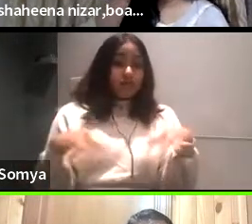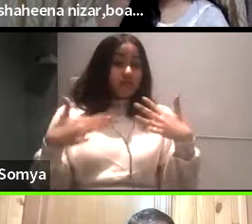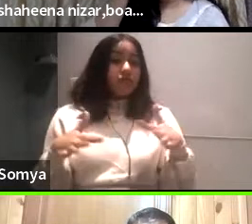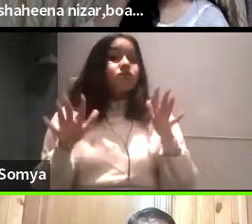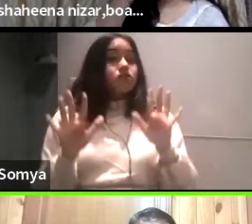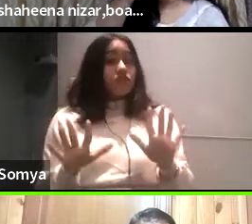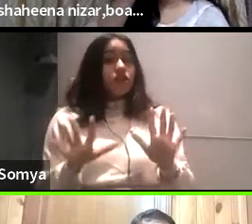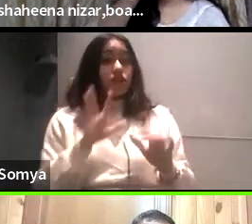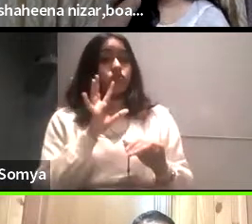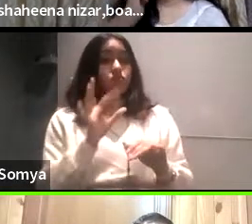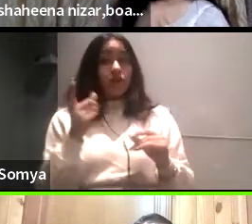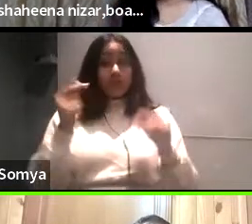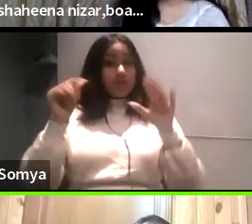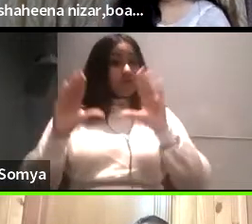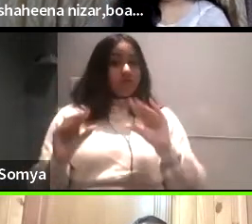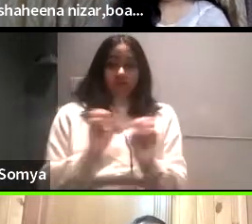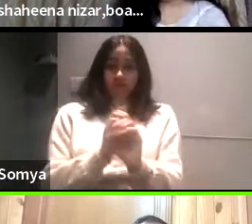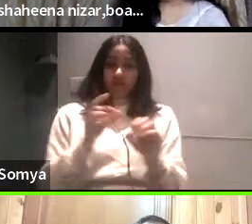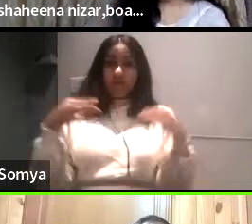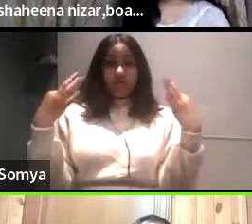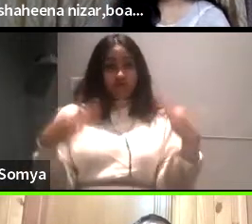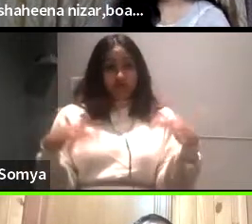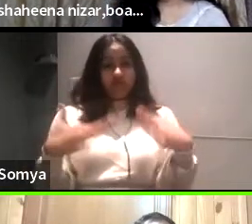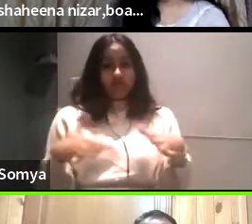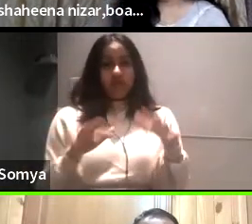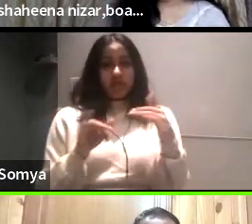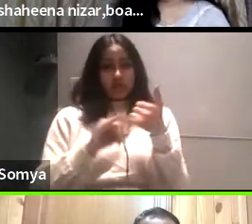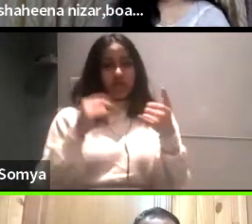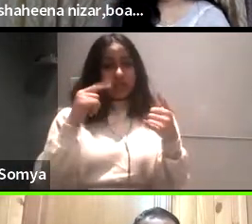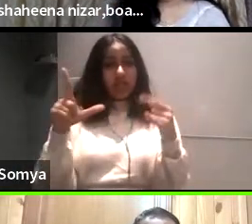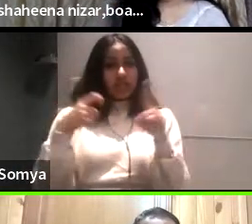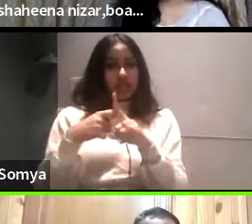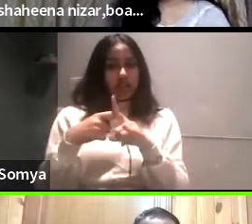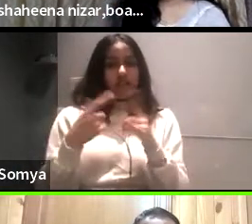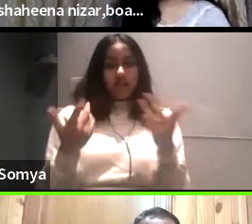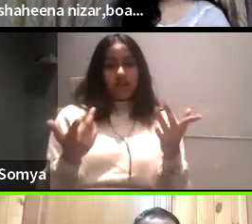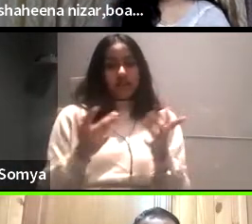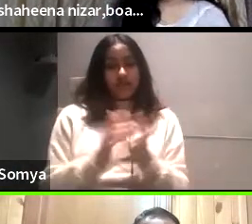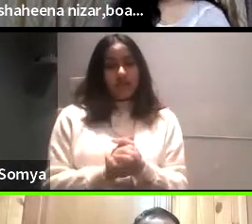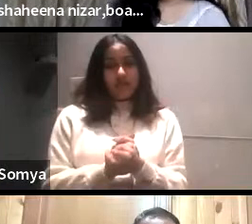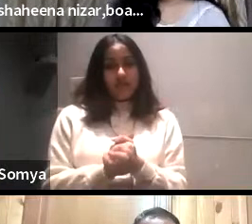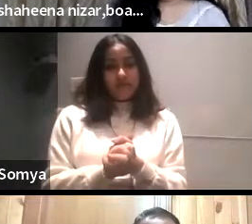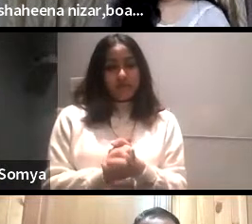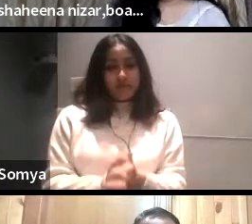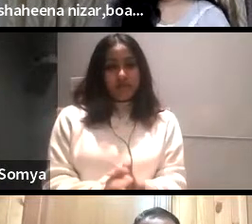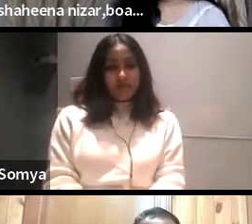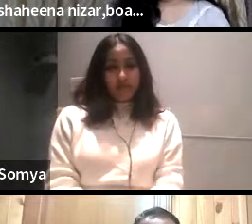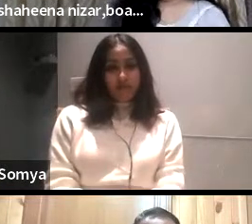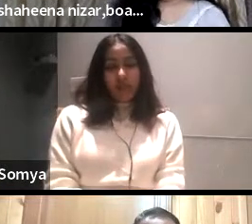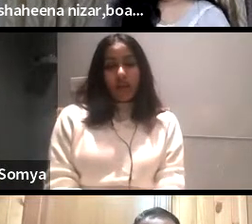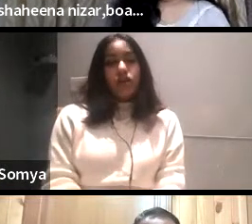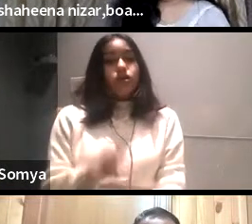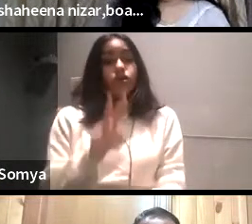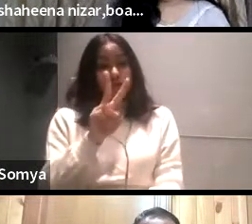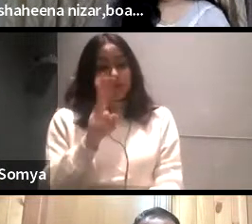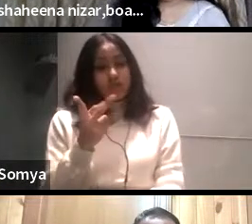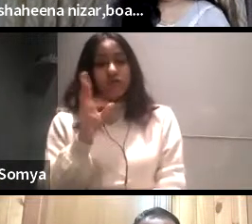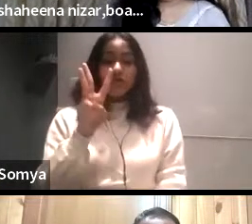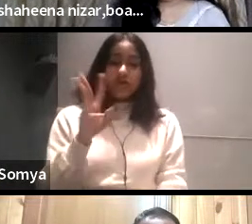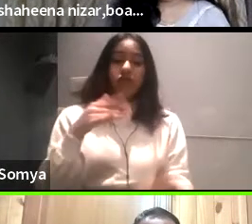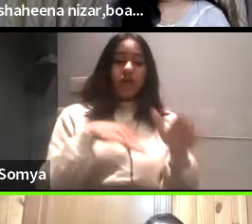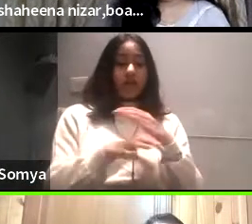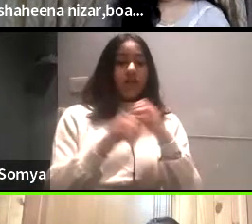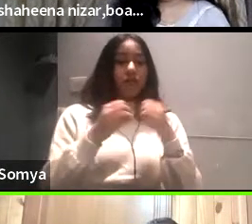It doesn't come cheap at all. Yeah. Yes, So there is no cheap silk. So 2 or 3 of the leading